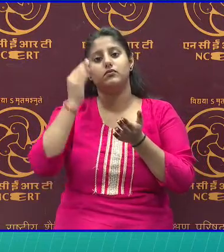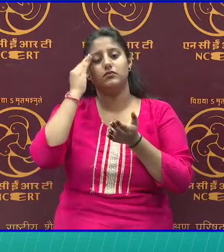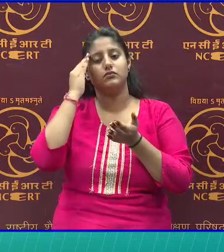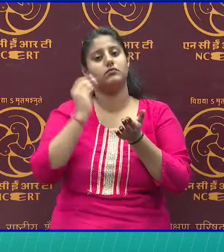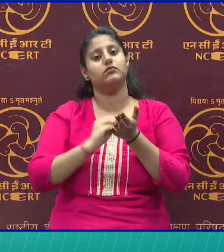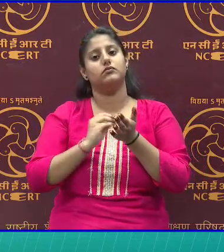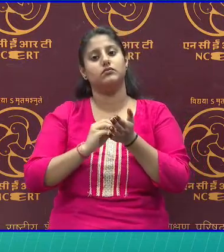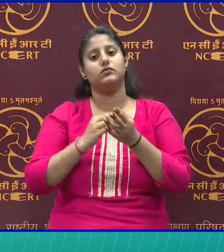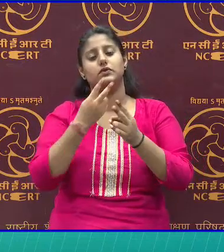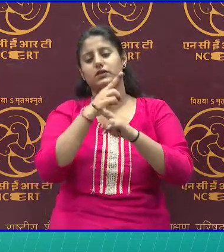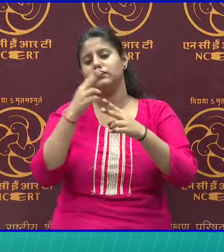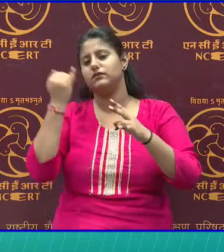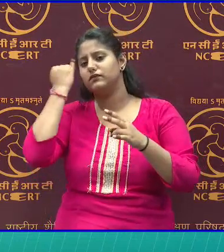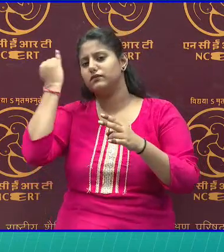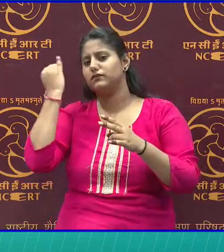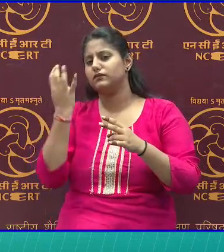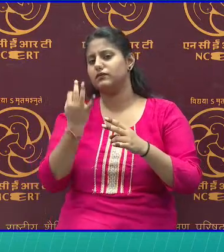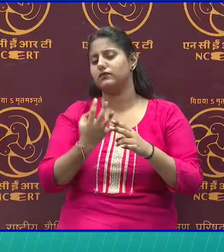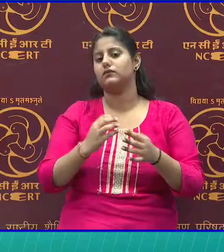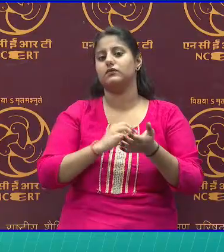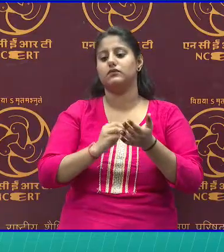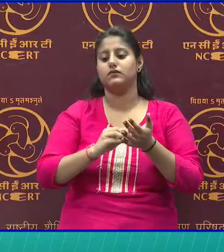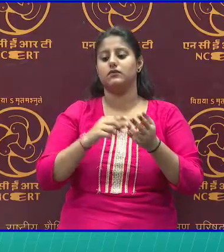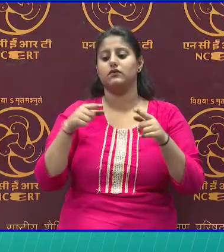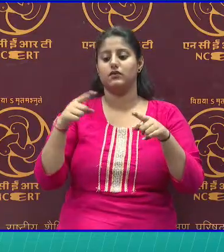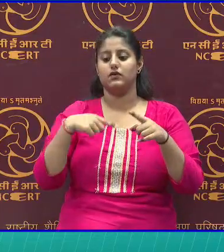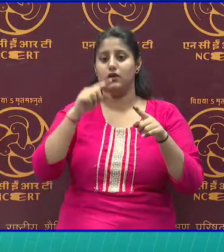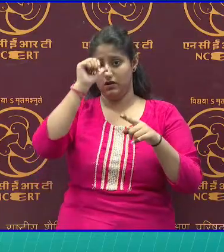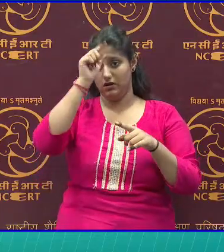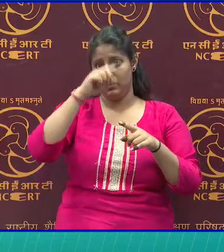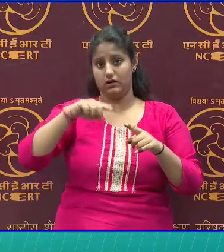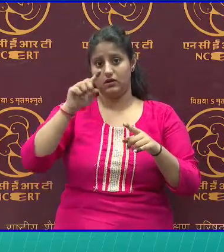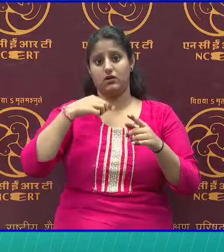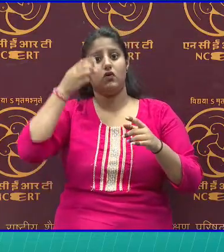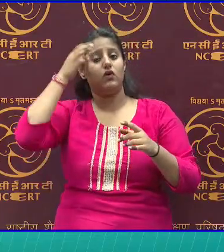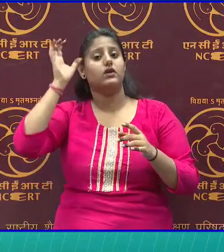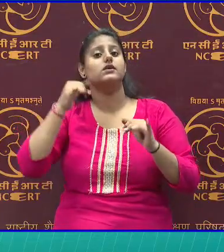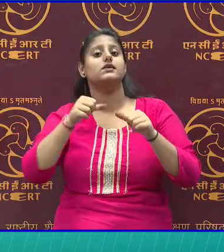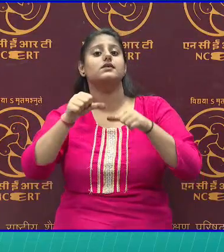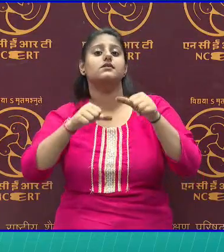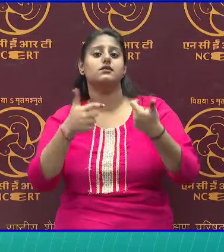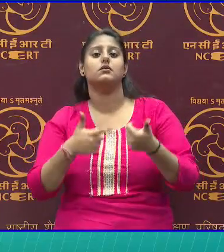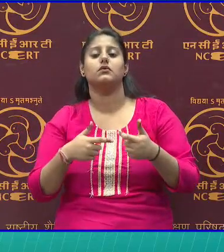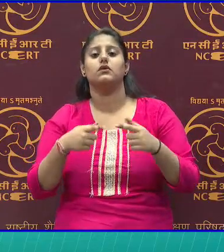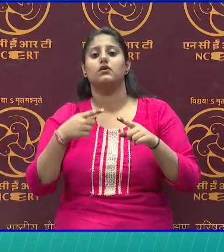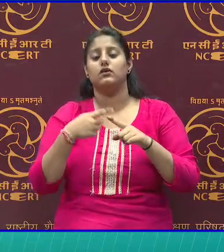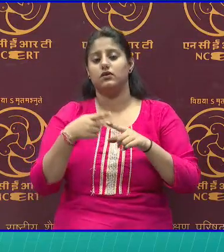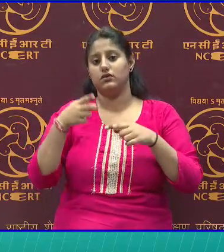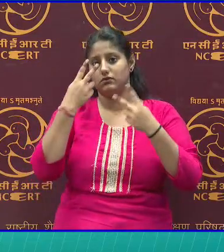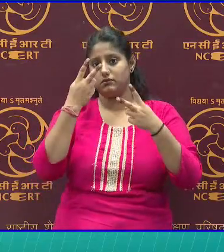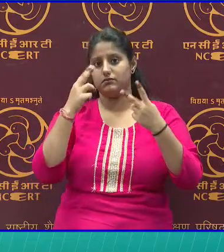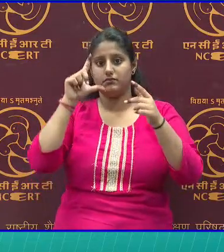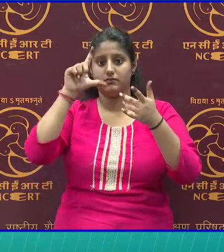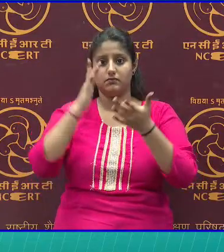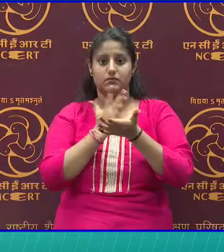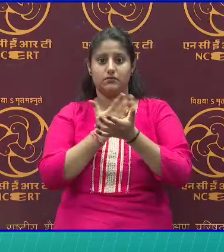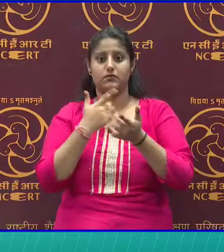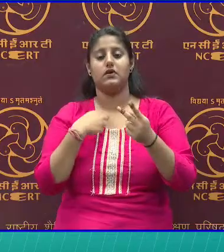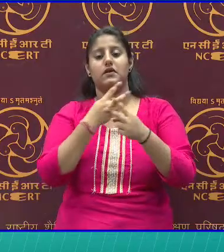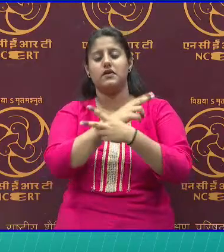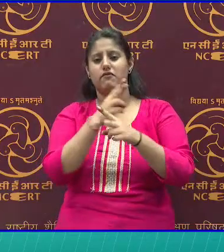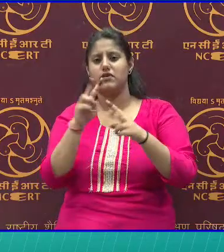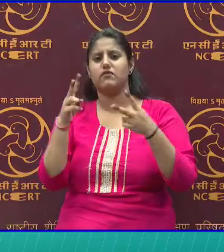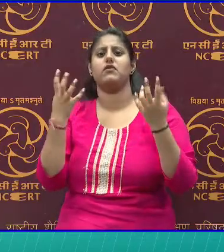and when I say indigenous knowledge, we talk about the Indian knowledge system. In across the chapters, you can see that different elements